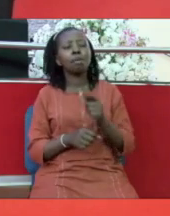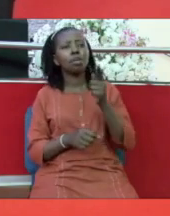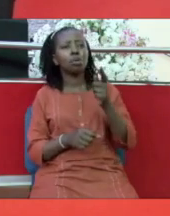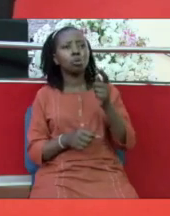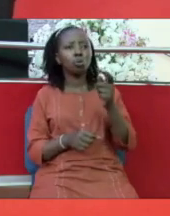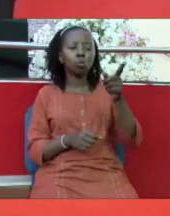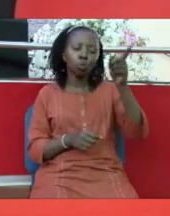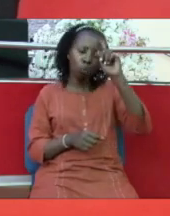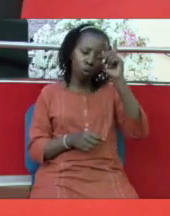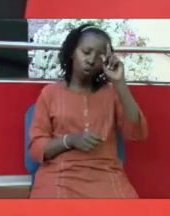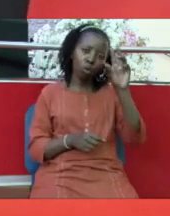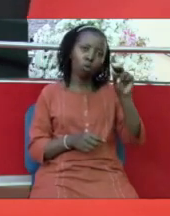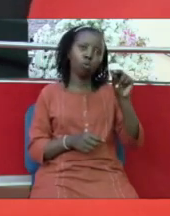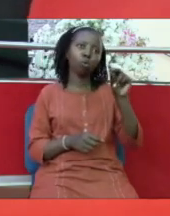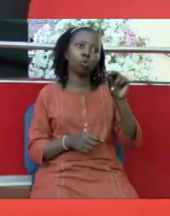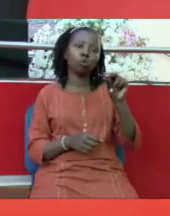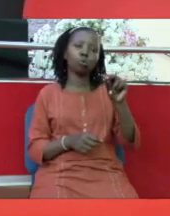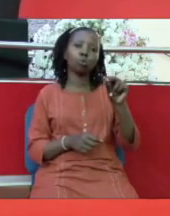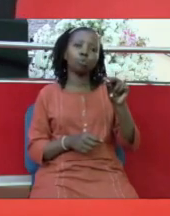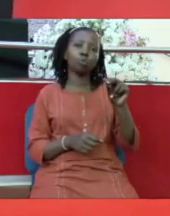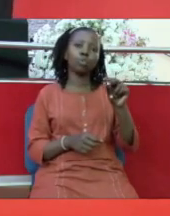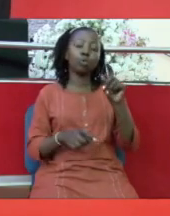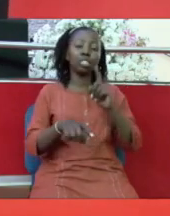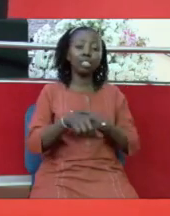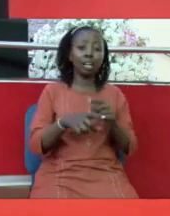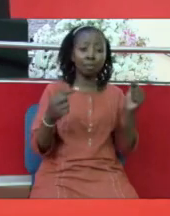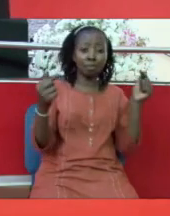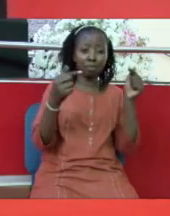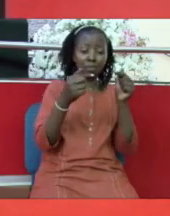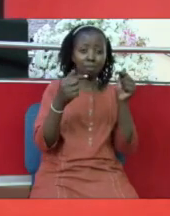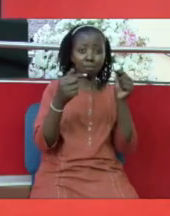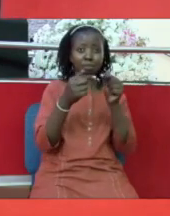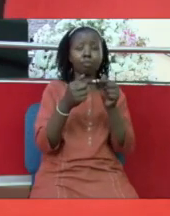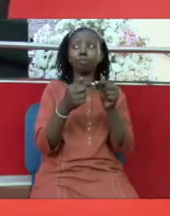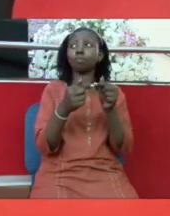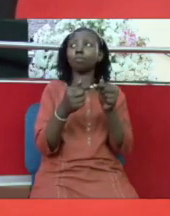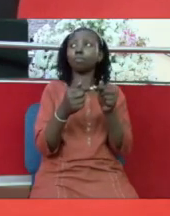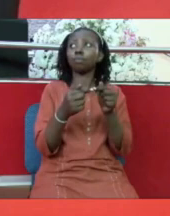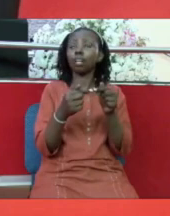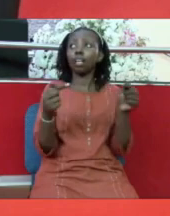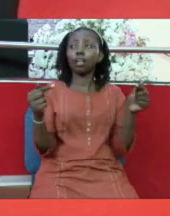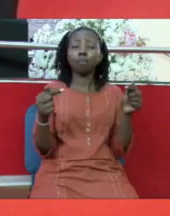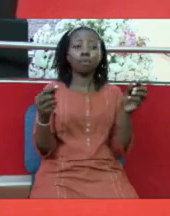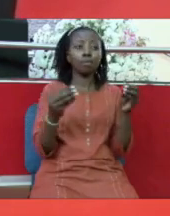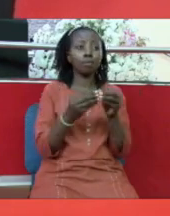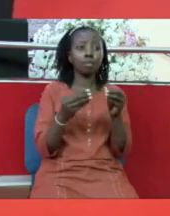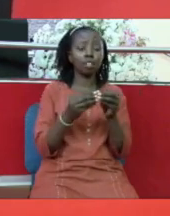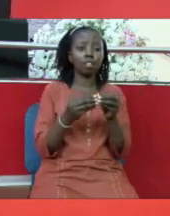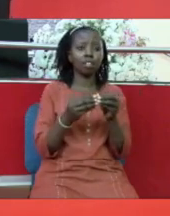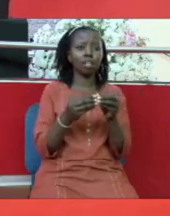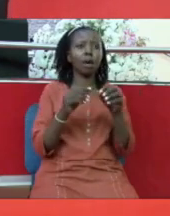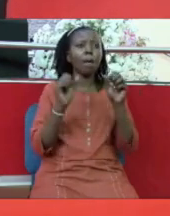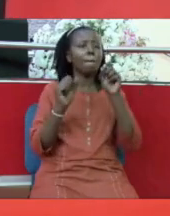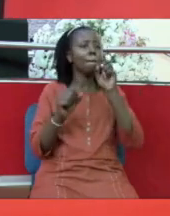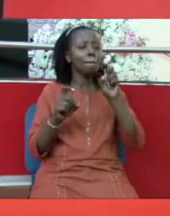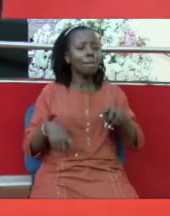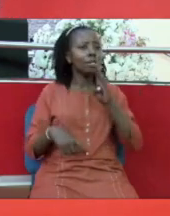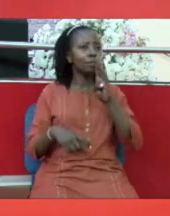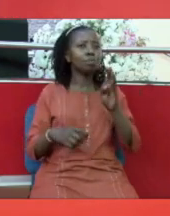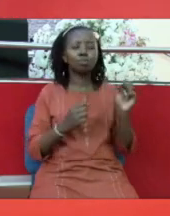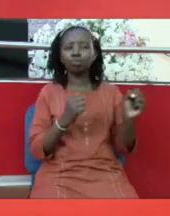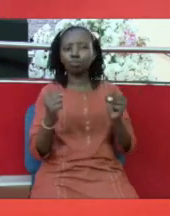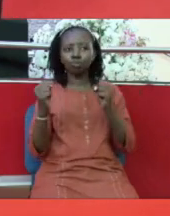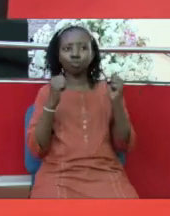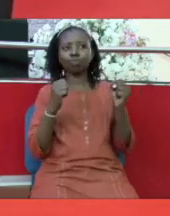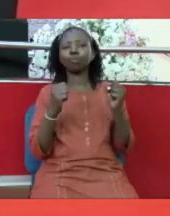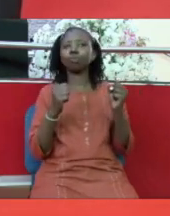enemy. Hivyo basi unapokabili adui. As a soldier of Christ. Kama askari wa Yesu. Strong in the Lord and in the power of his might. Ukiwa na imara katika. You